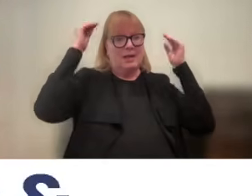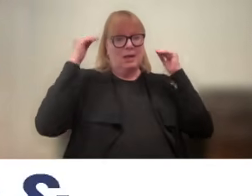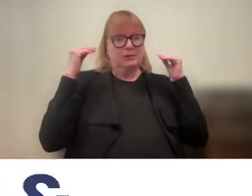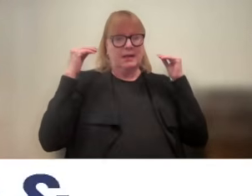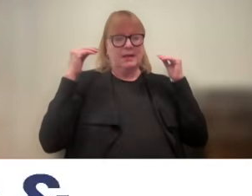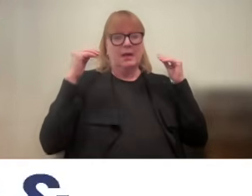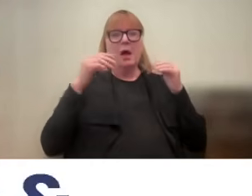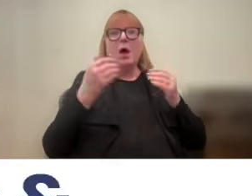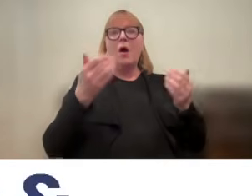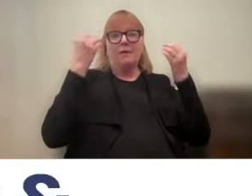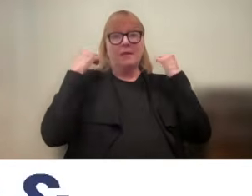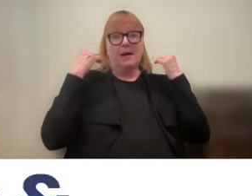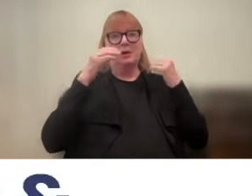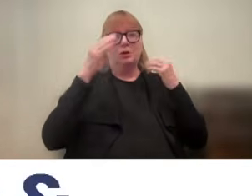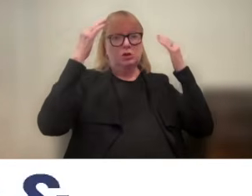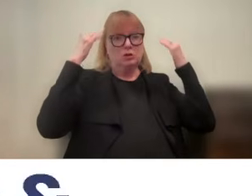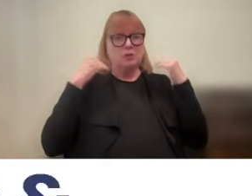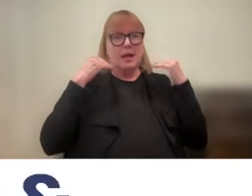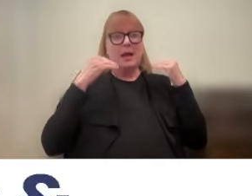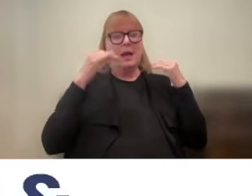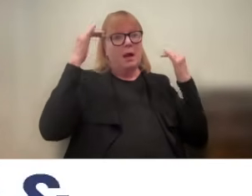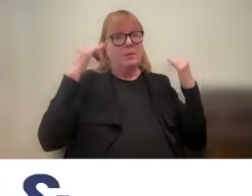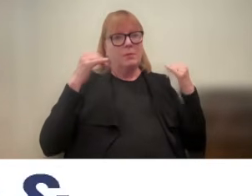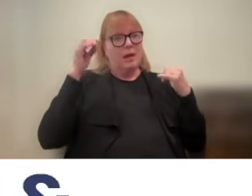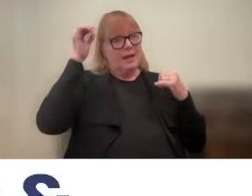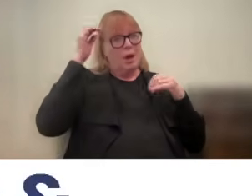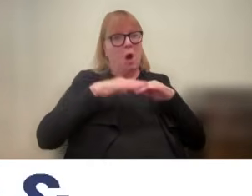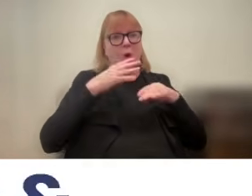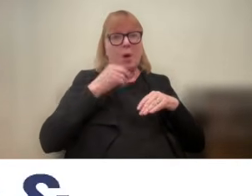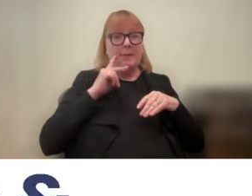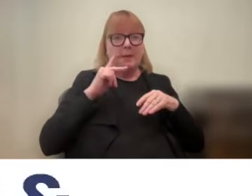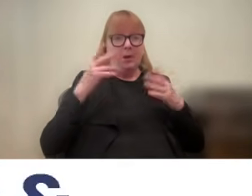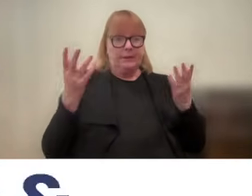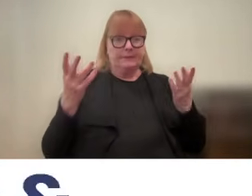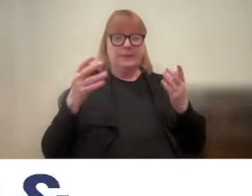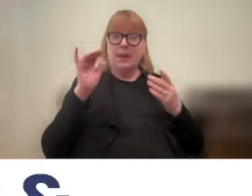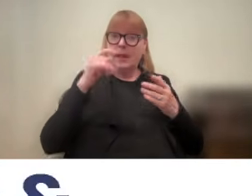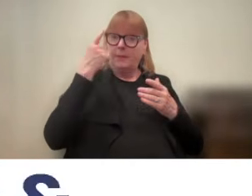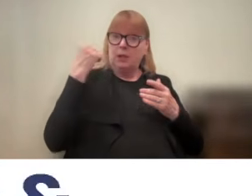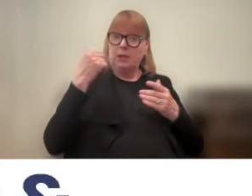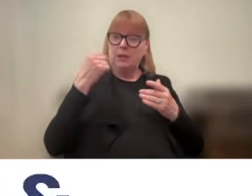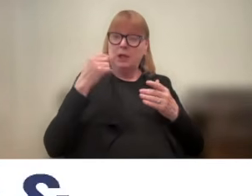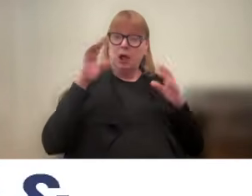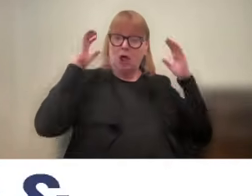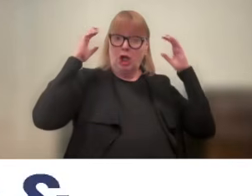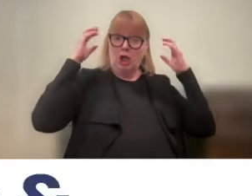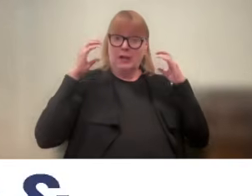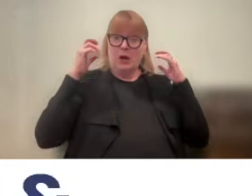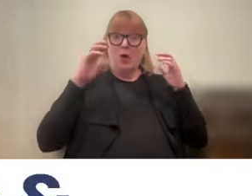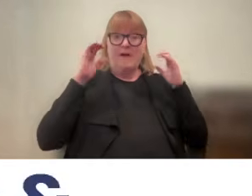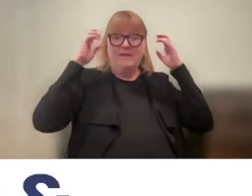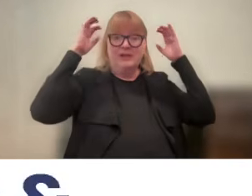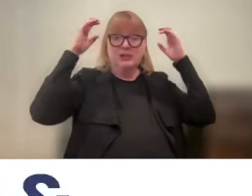are overwhelmingly straight, blonde hair on white people. Now, is this because curly hair or locks is